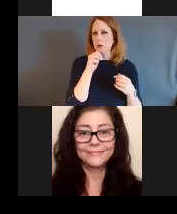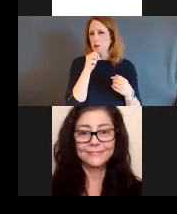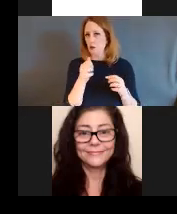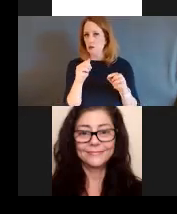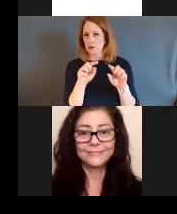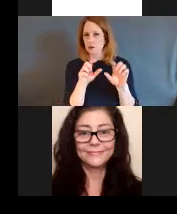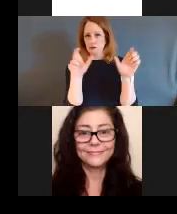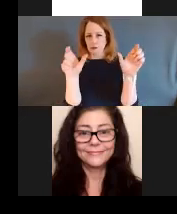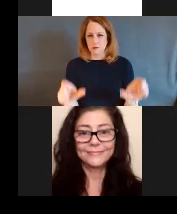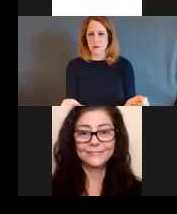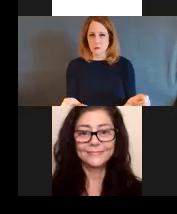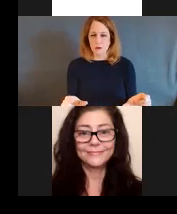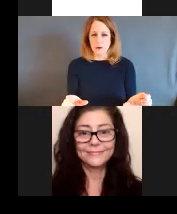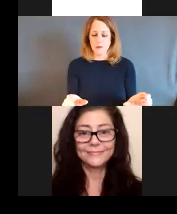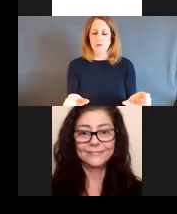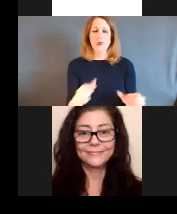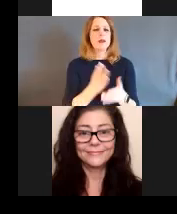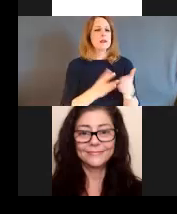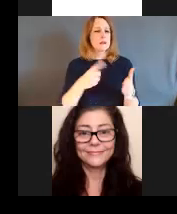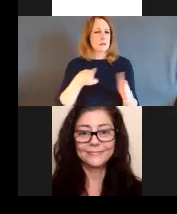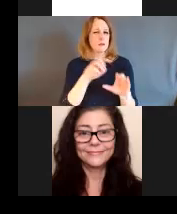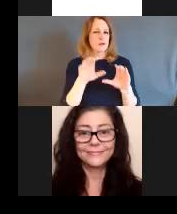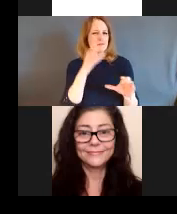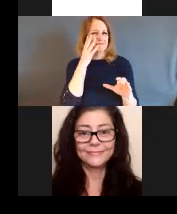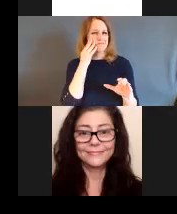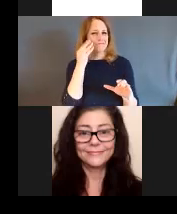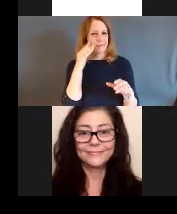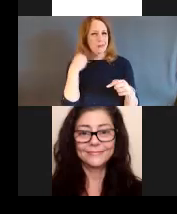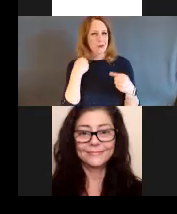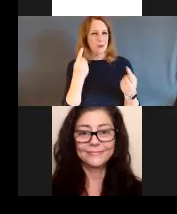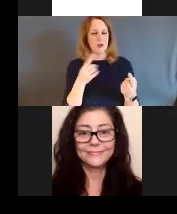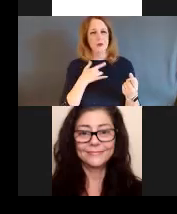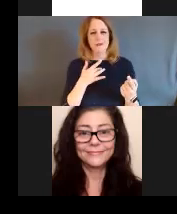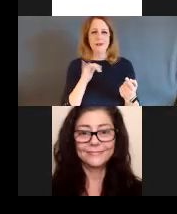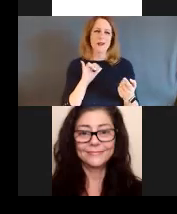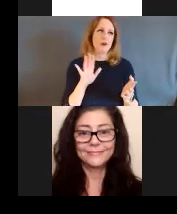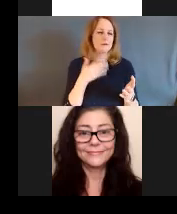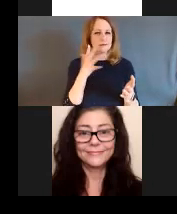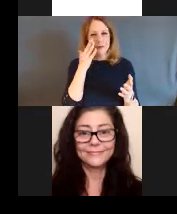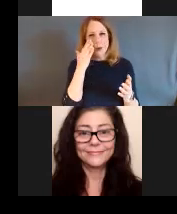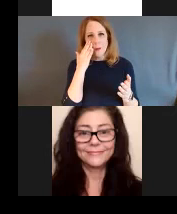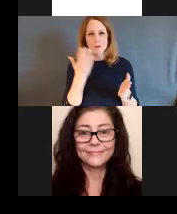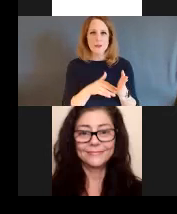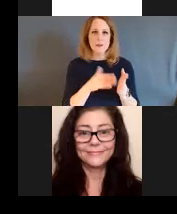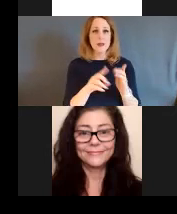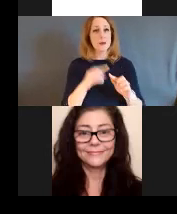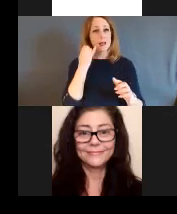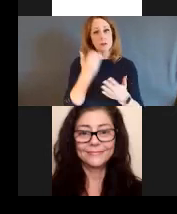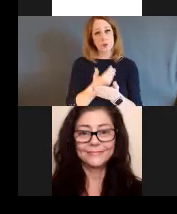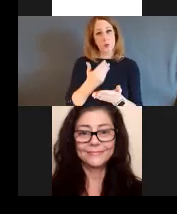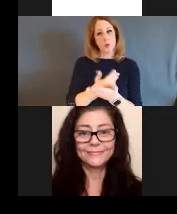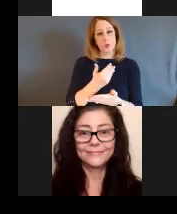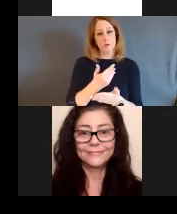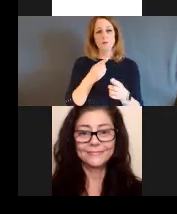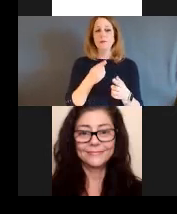intervention. Some of you that have been doing this for a while, these are going to sound like a repeat. But for those of you that are new, these are some things